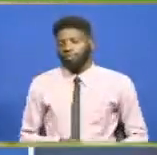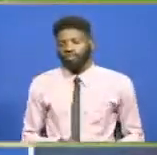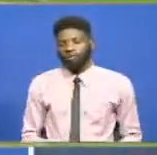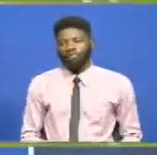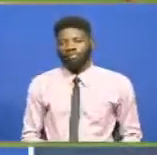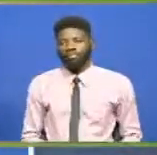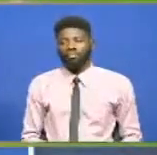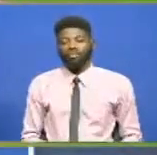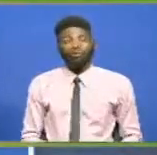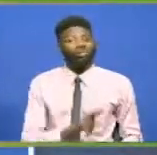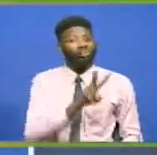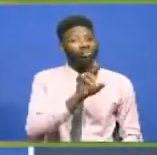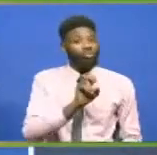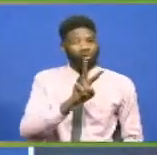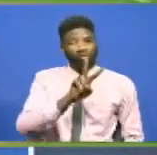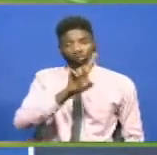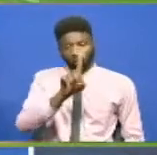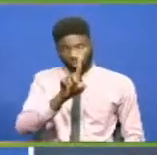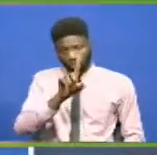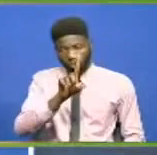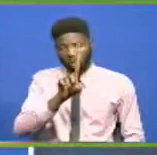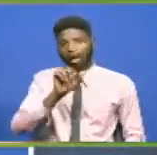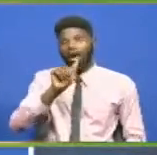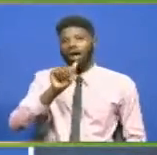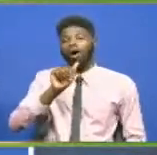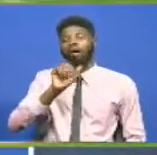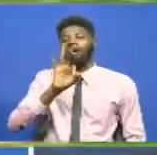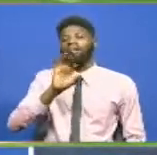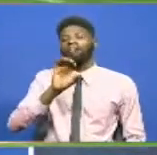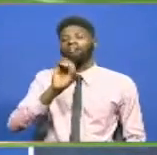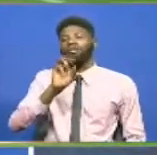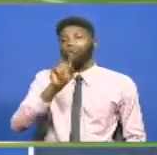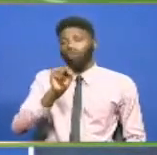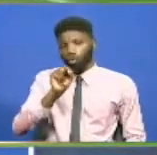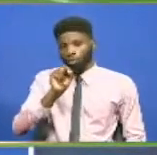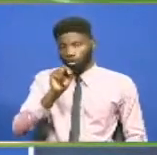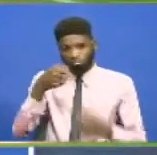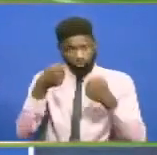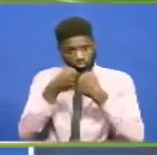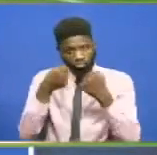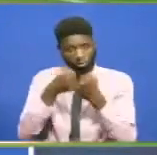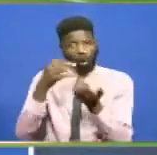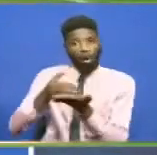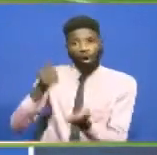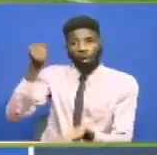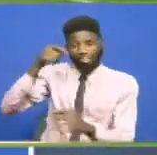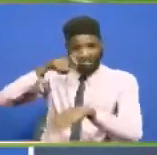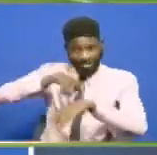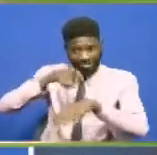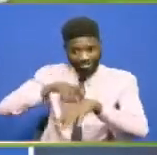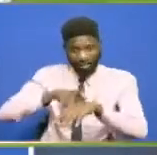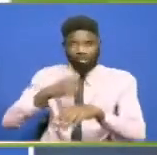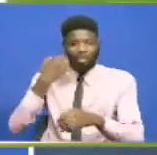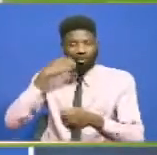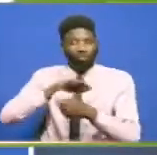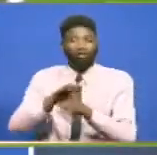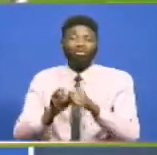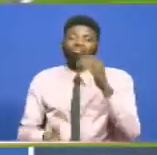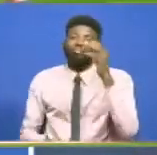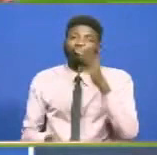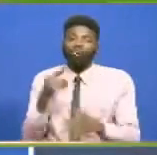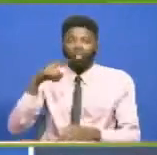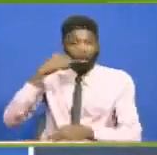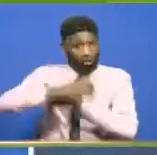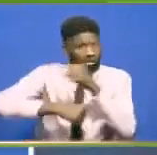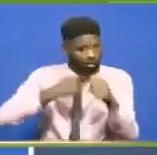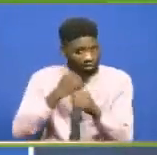The 2021 Africa Cup of Nations qualifiers had been suspended since the outbreak of the coronavirus earlier this year, which wreaked havoc